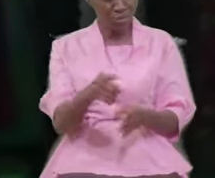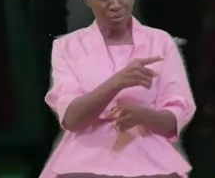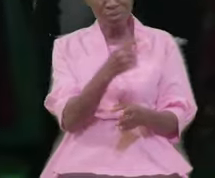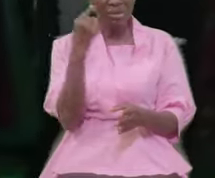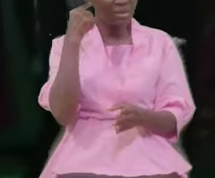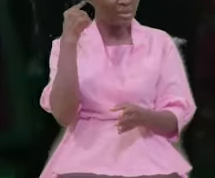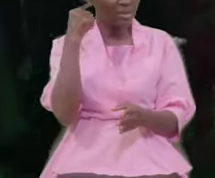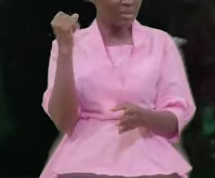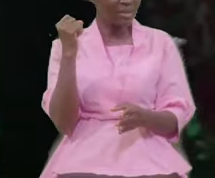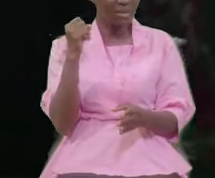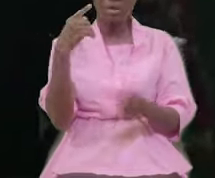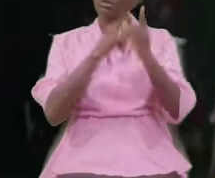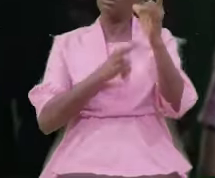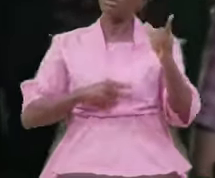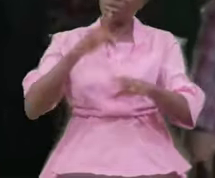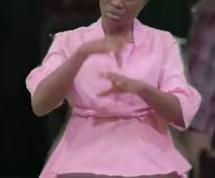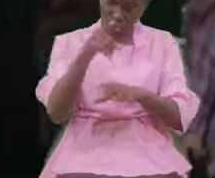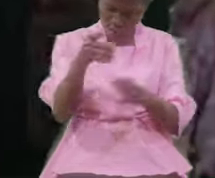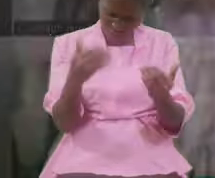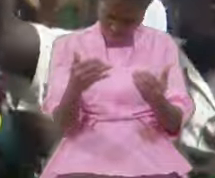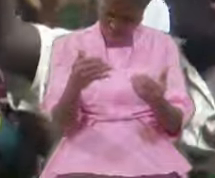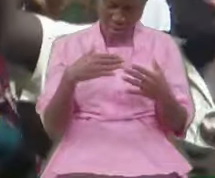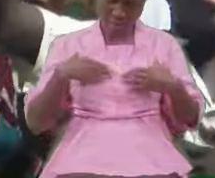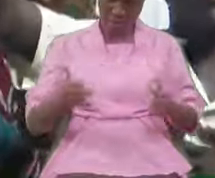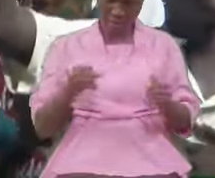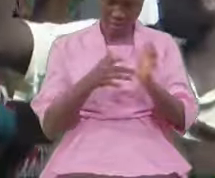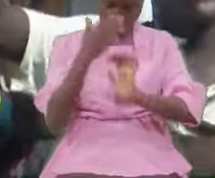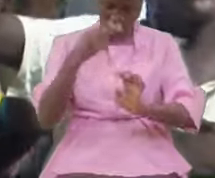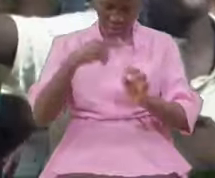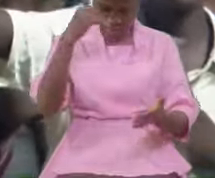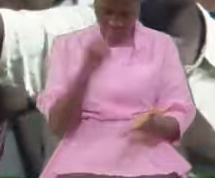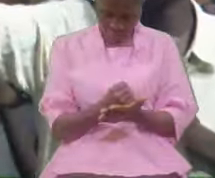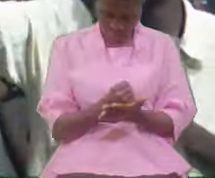right now Be healed in Jesus name